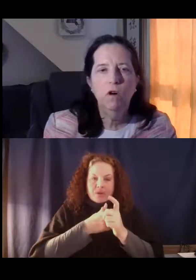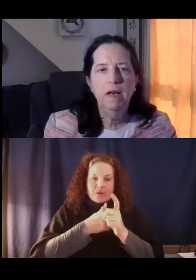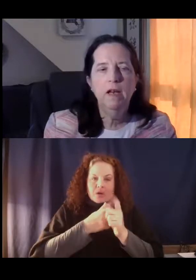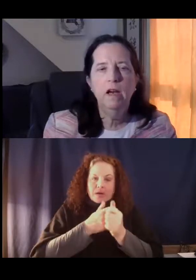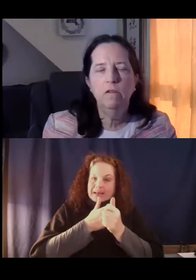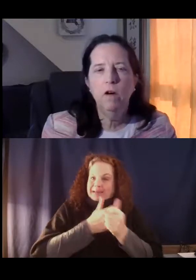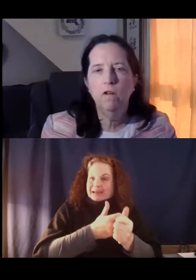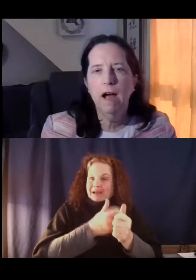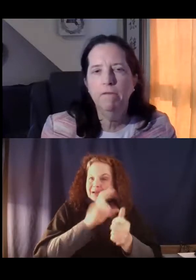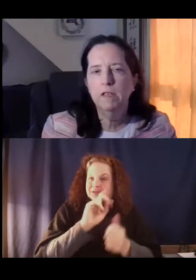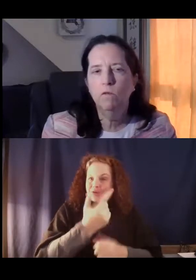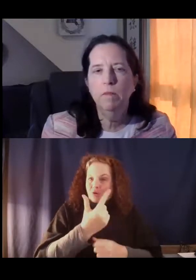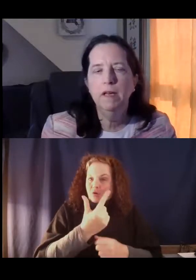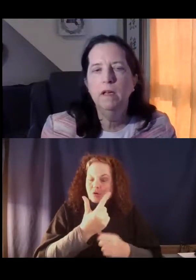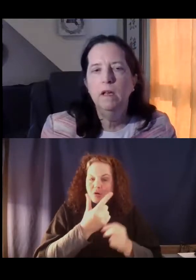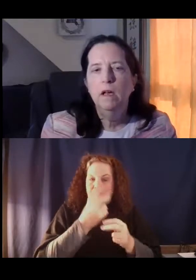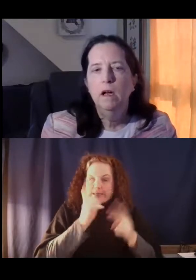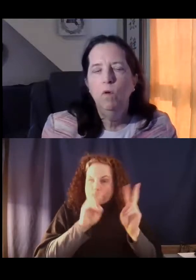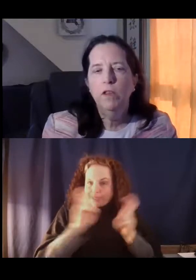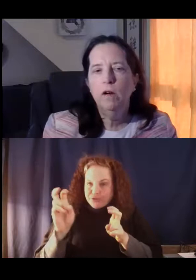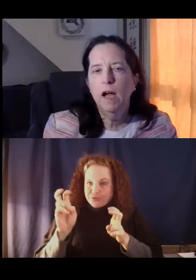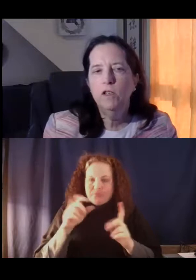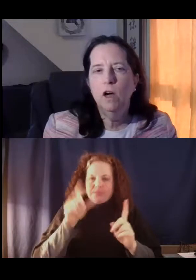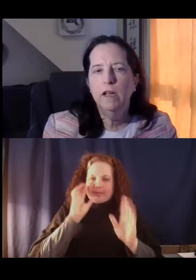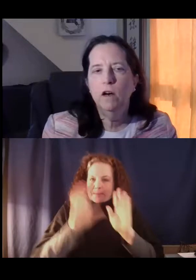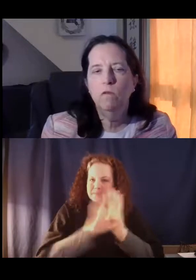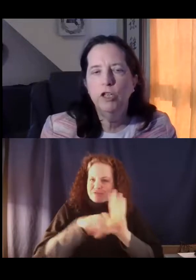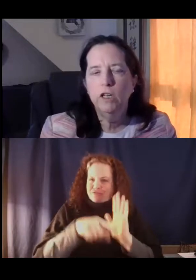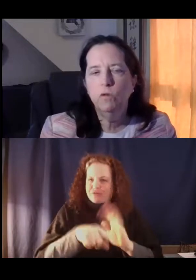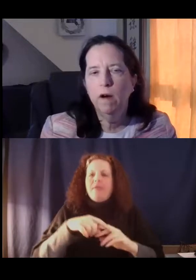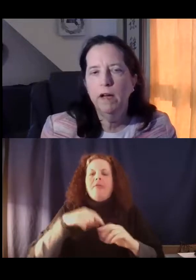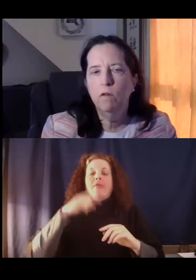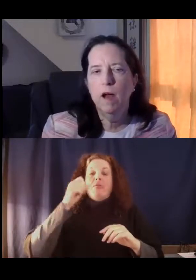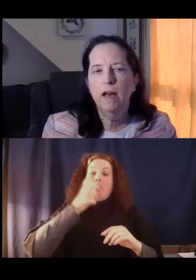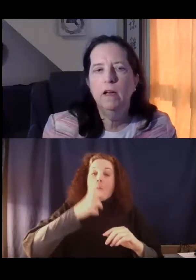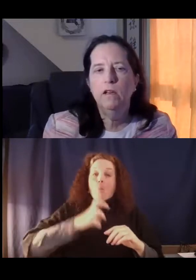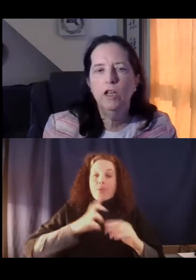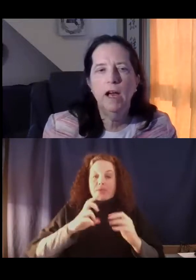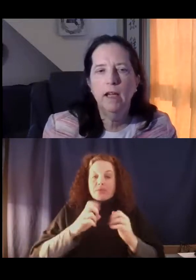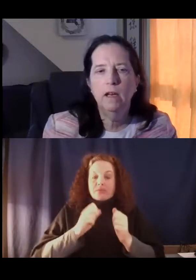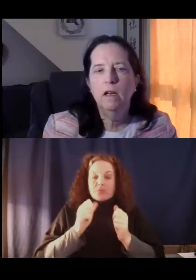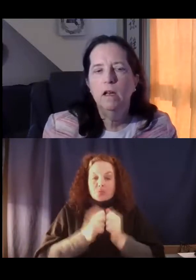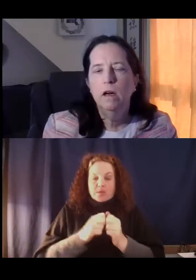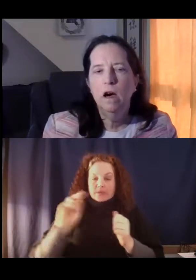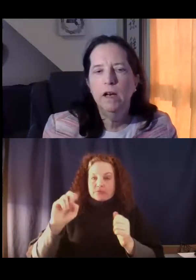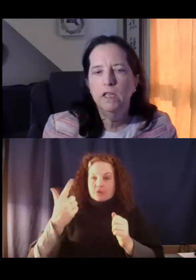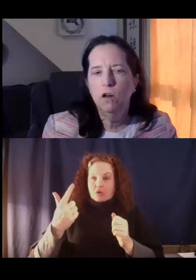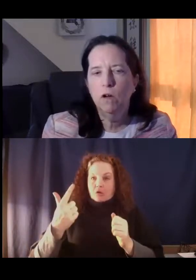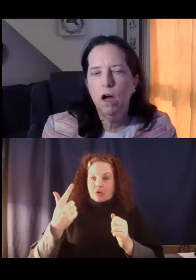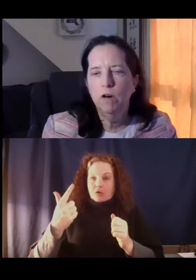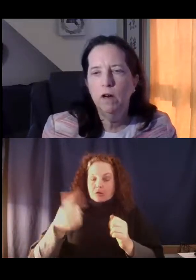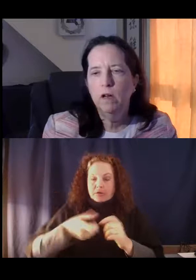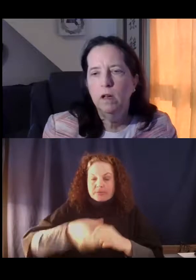There's a woman here, the photograph is a woman with her guide dog and she's wearing a red jacket on